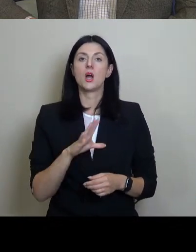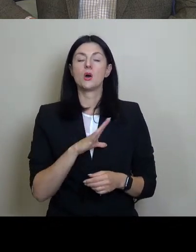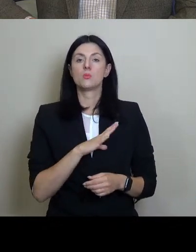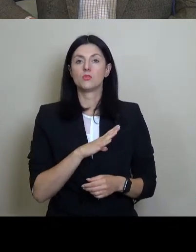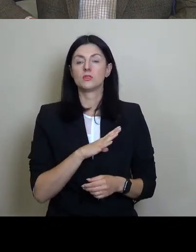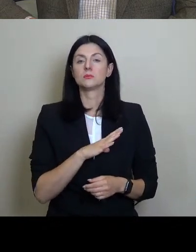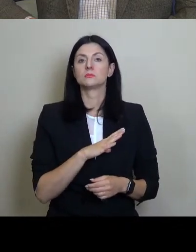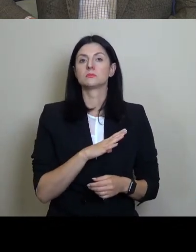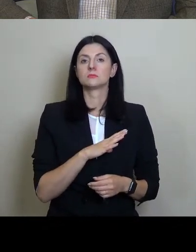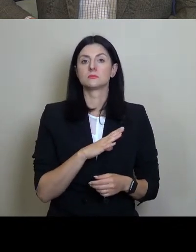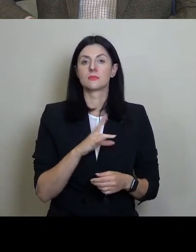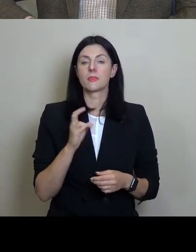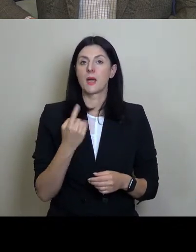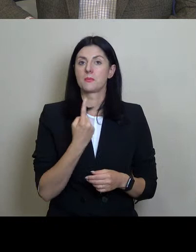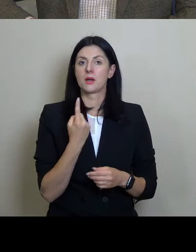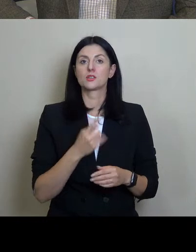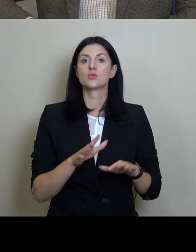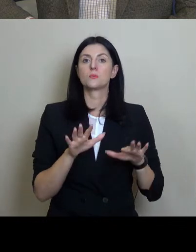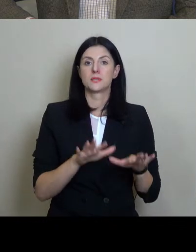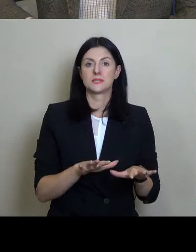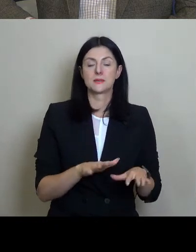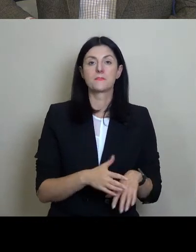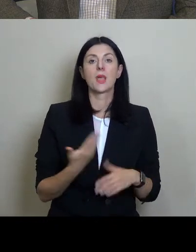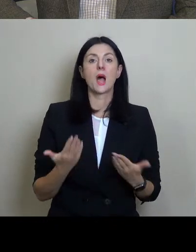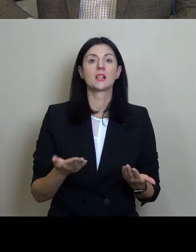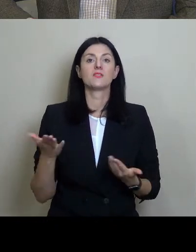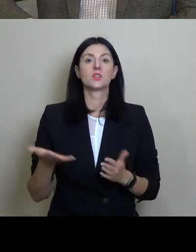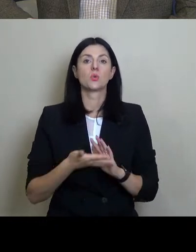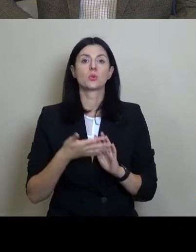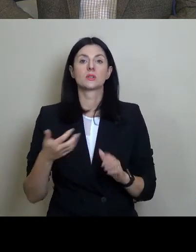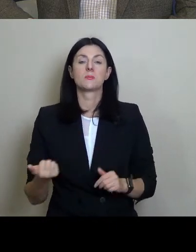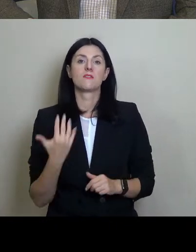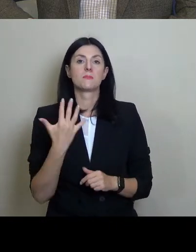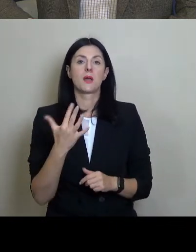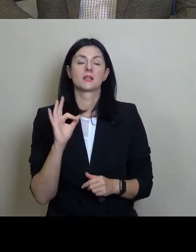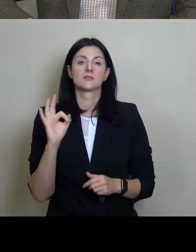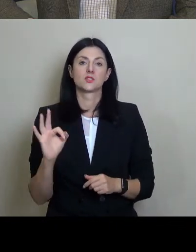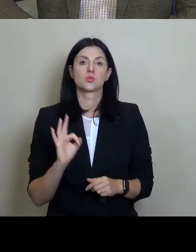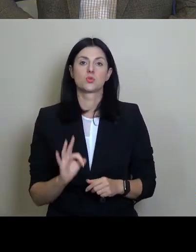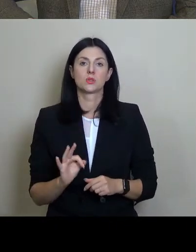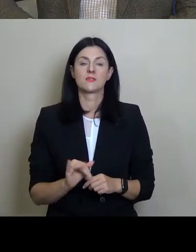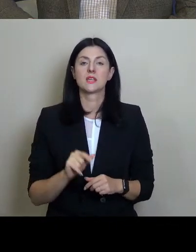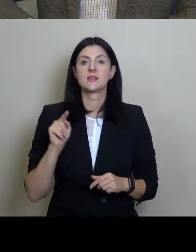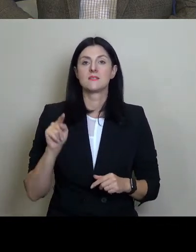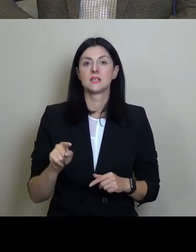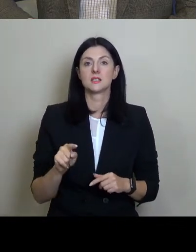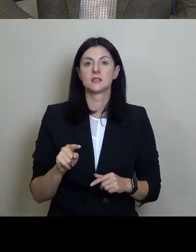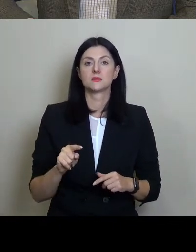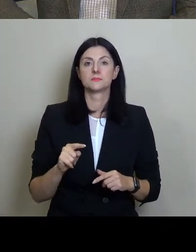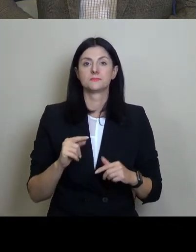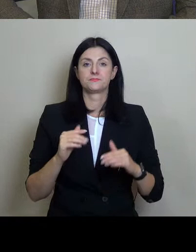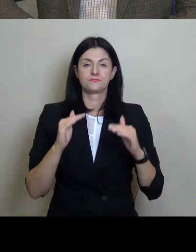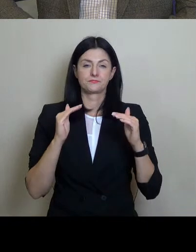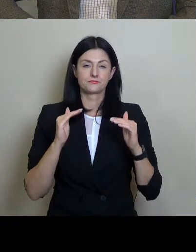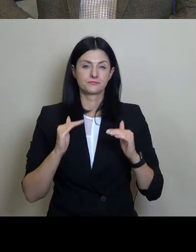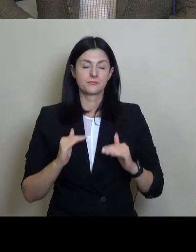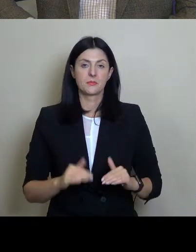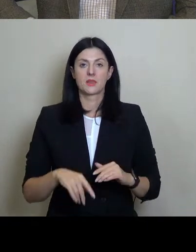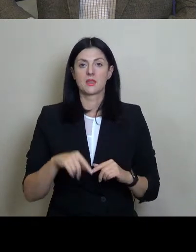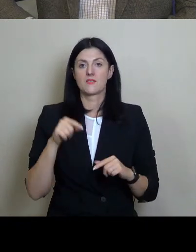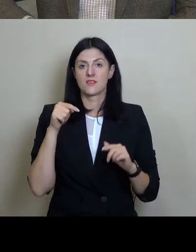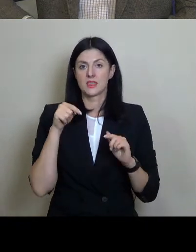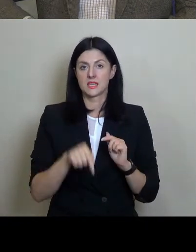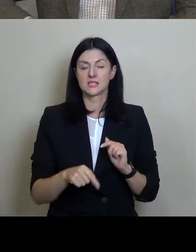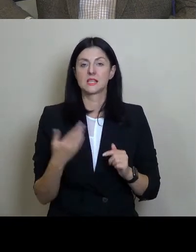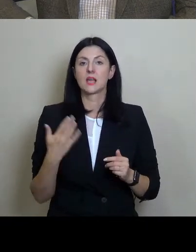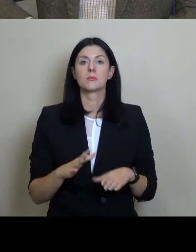A2 was ranking the first, but he received only 5%, and he went down to the